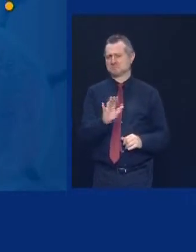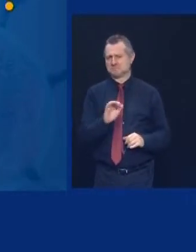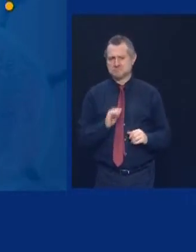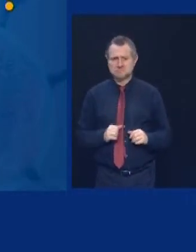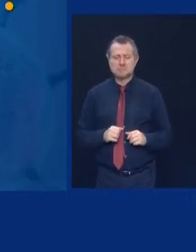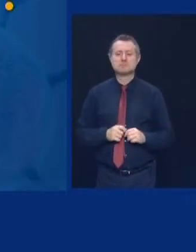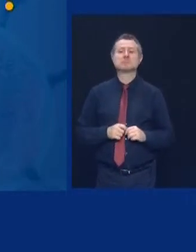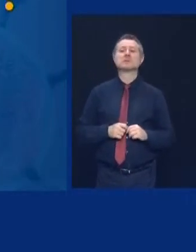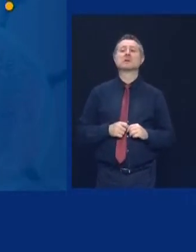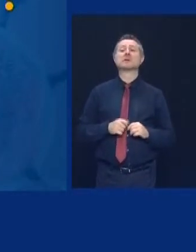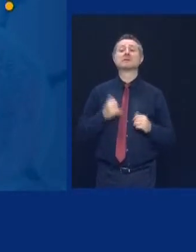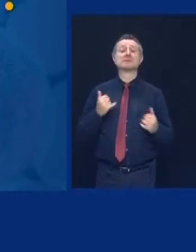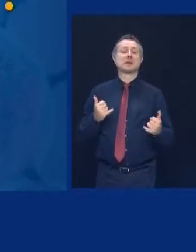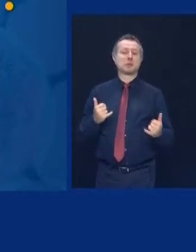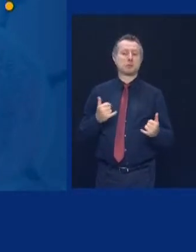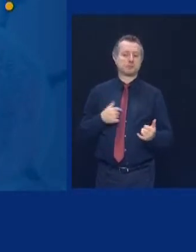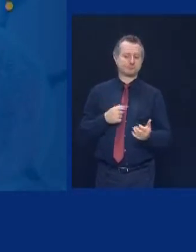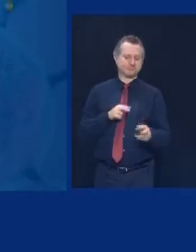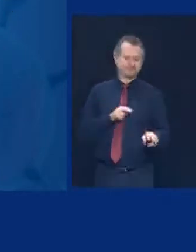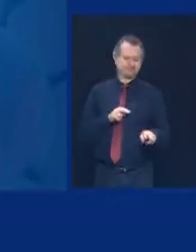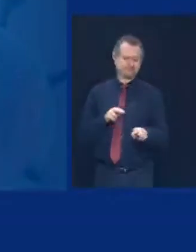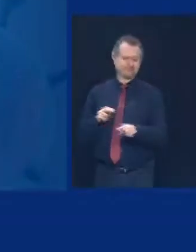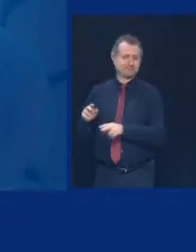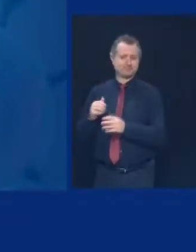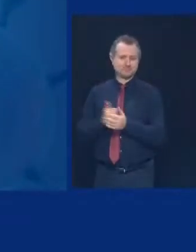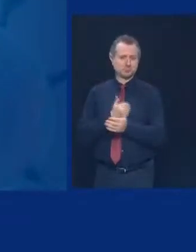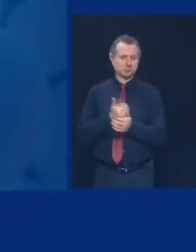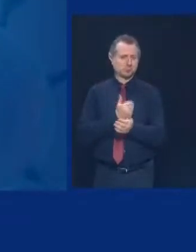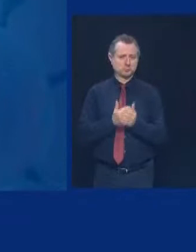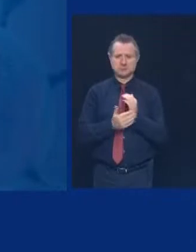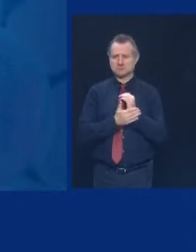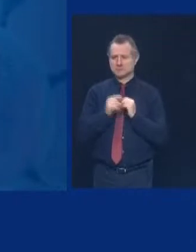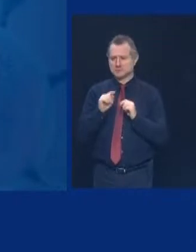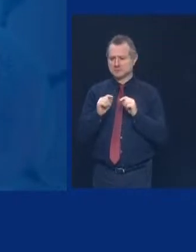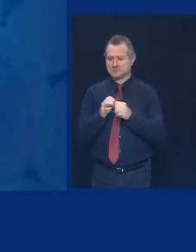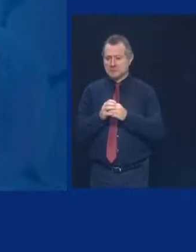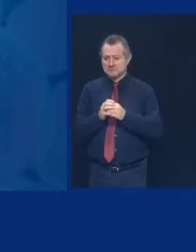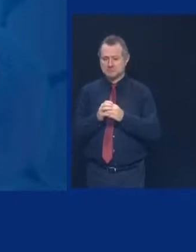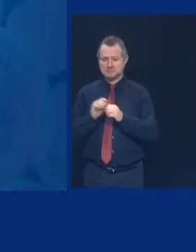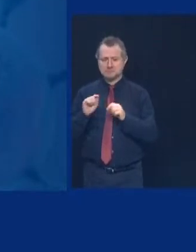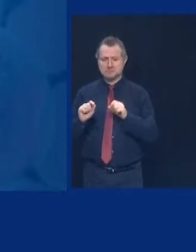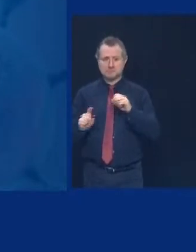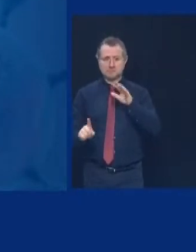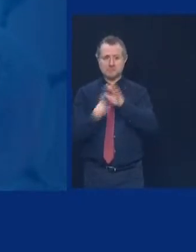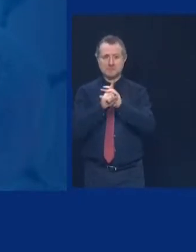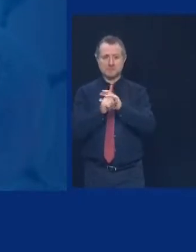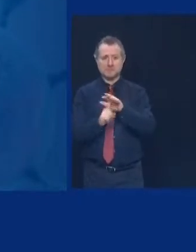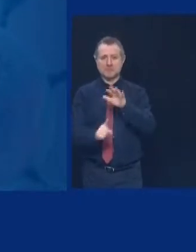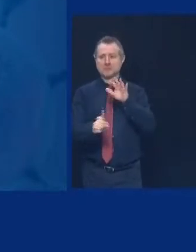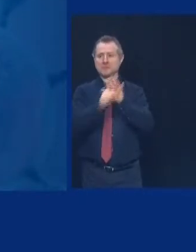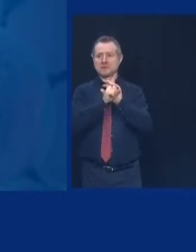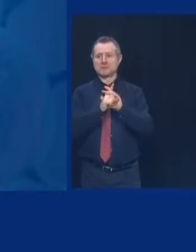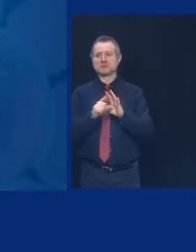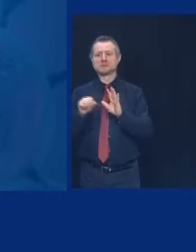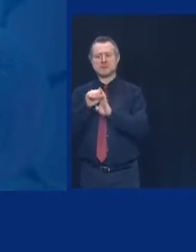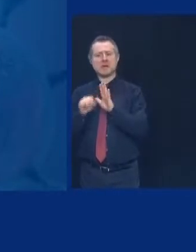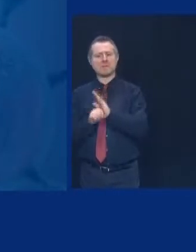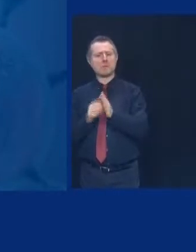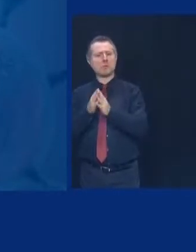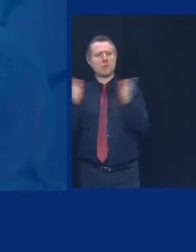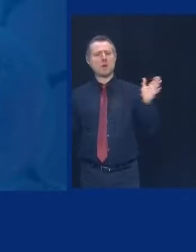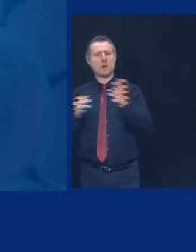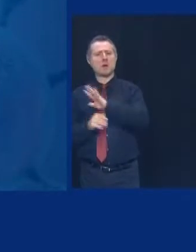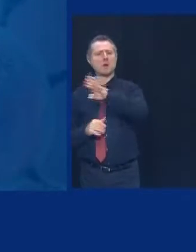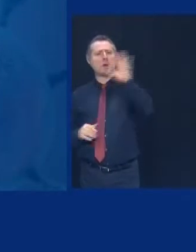also are tracking some new microclusters. This is the statewide map of